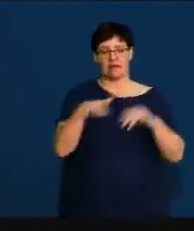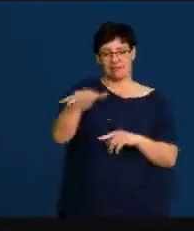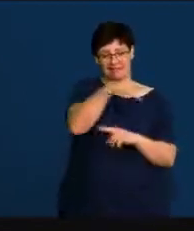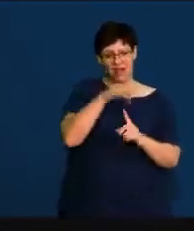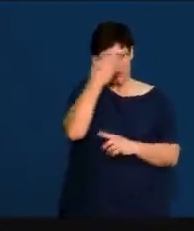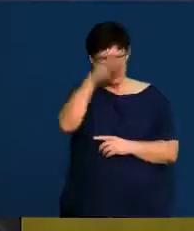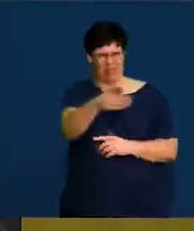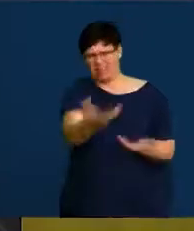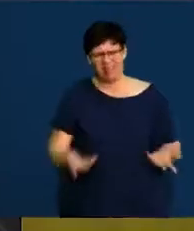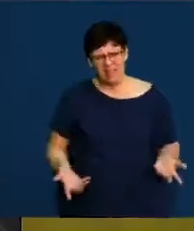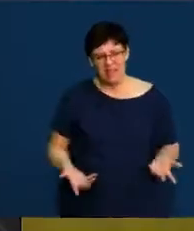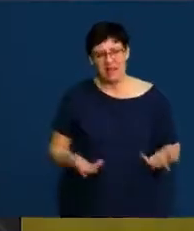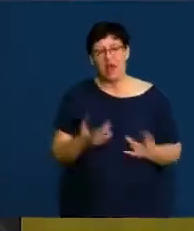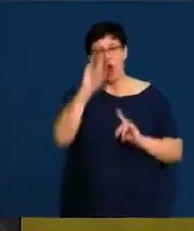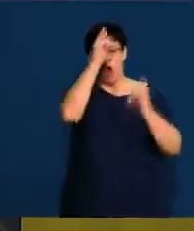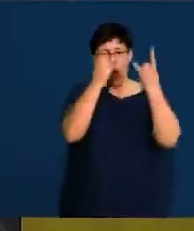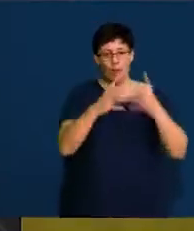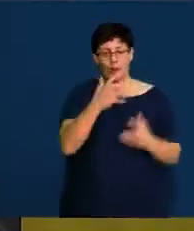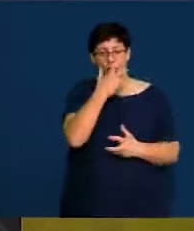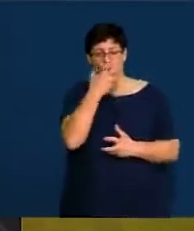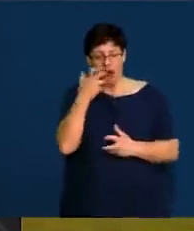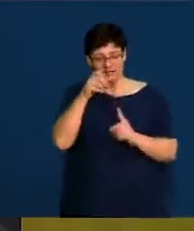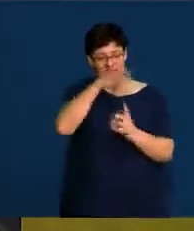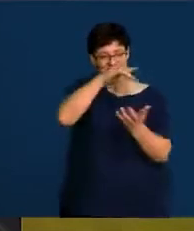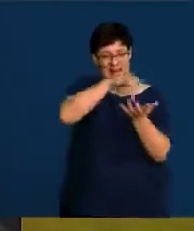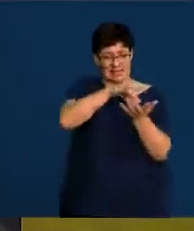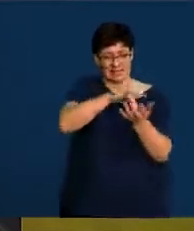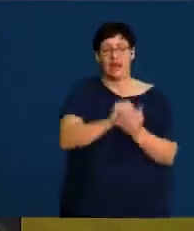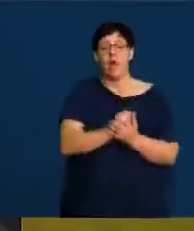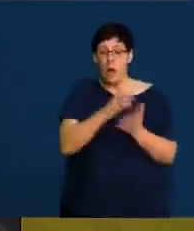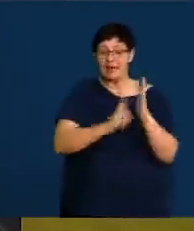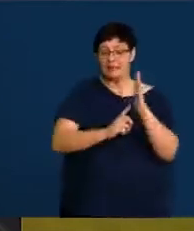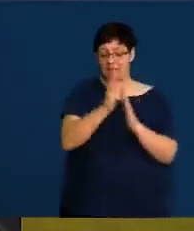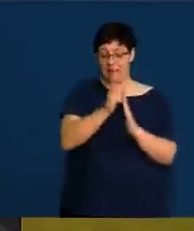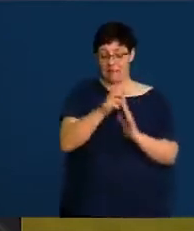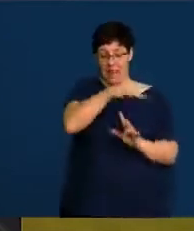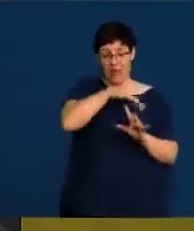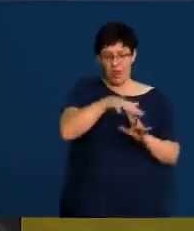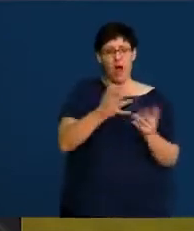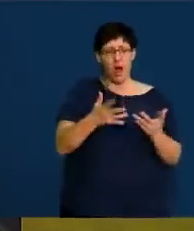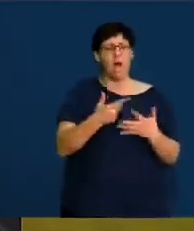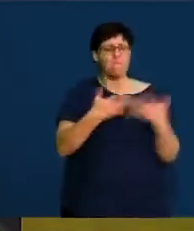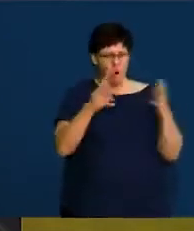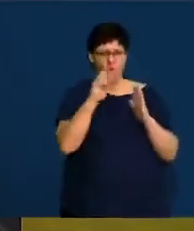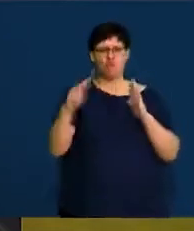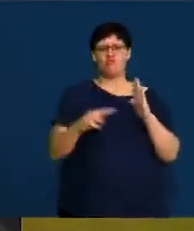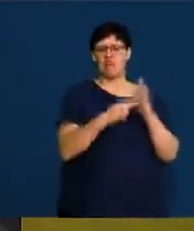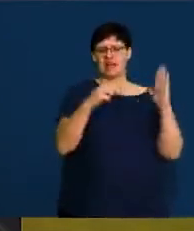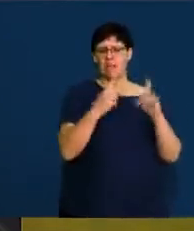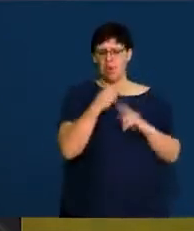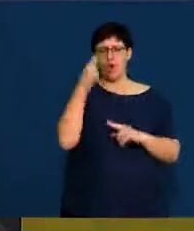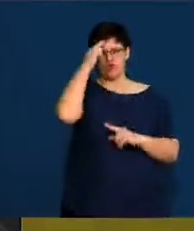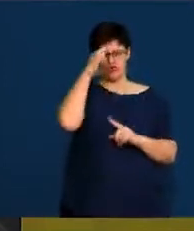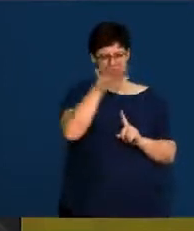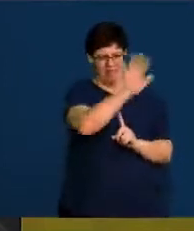I'm talking about, the urban heat island in the developed area, which is usually reflected as a gray area